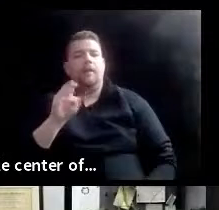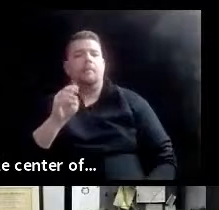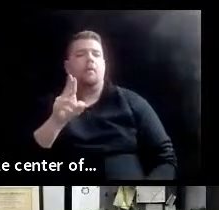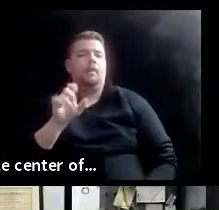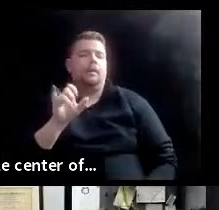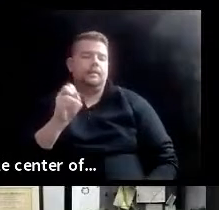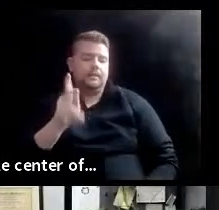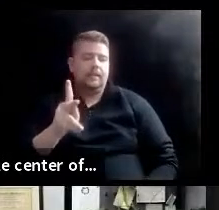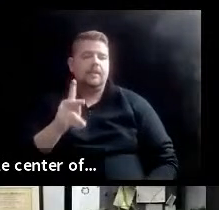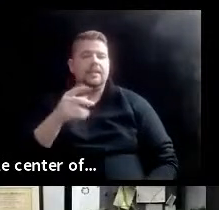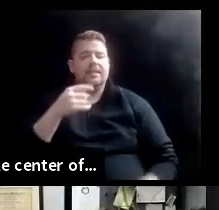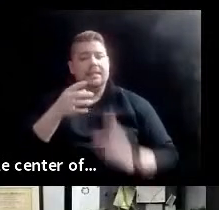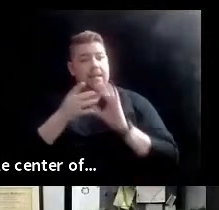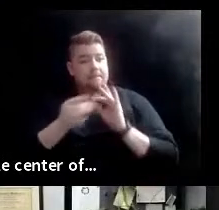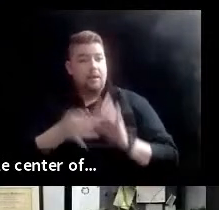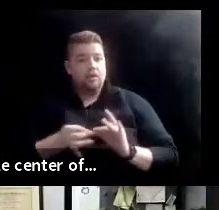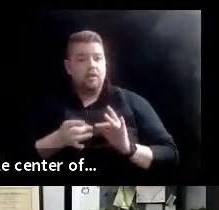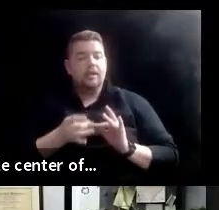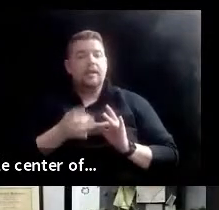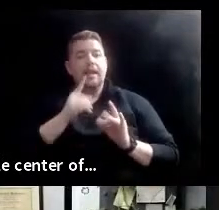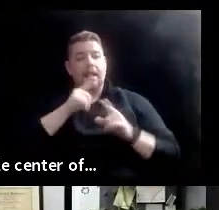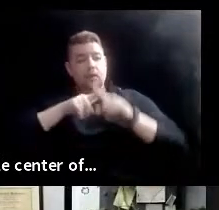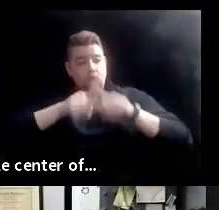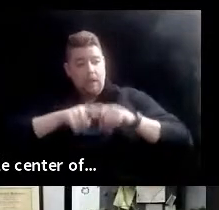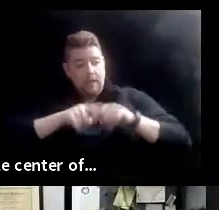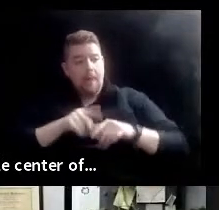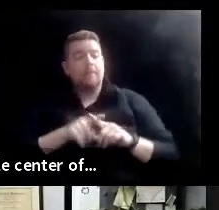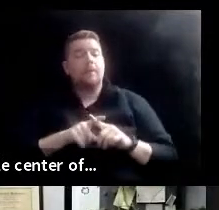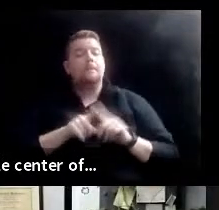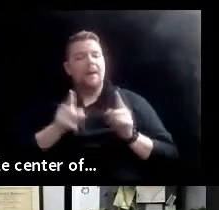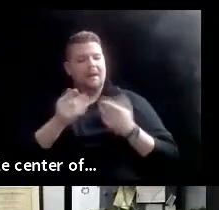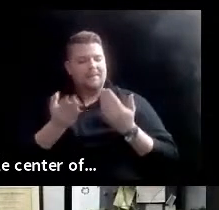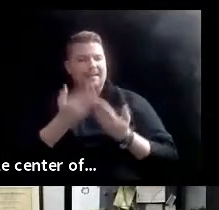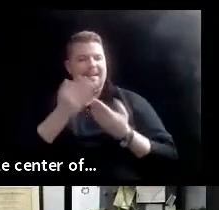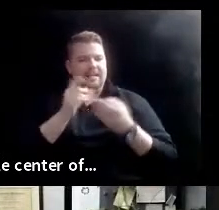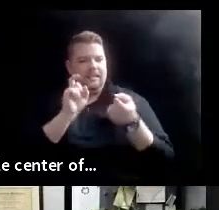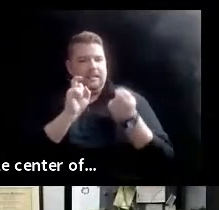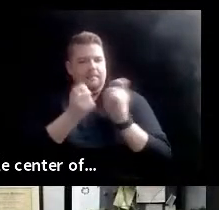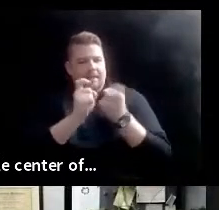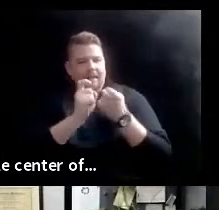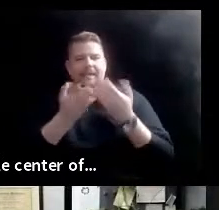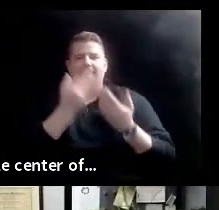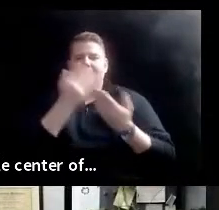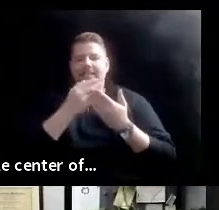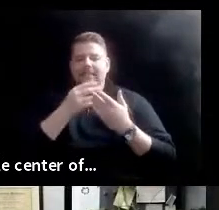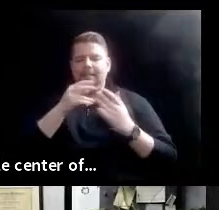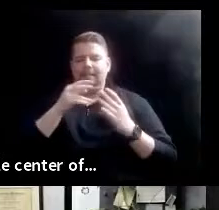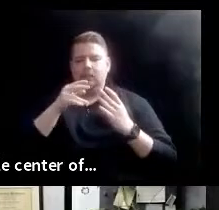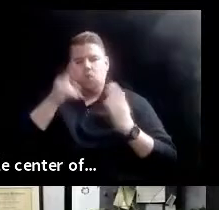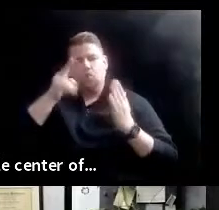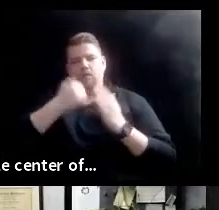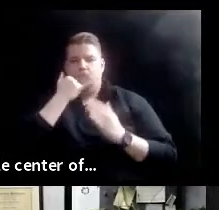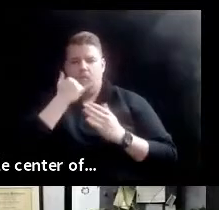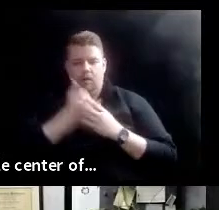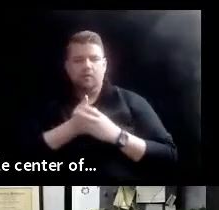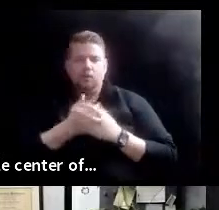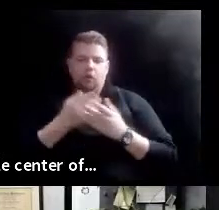said, it's reliable, but it can be easily misinterpreted. So I'd like you to listen to what he had to